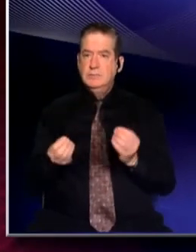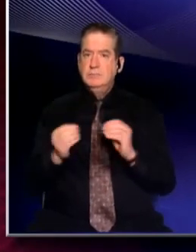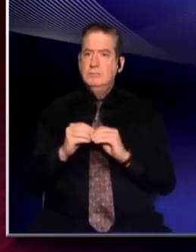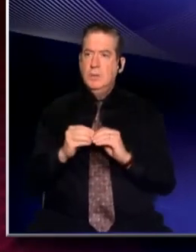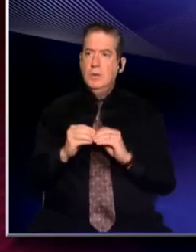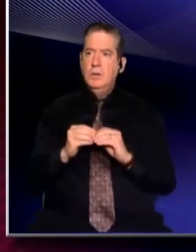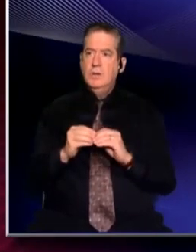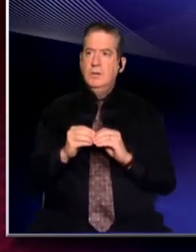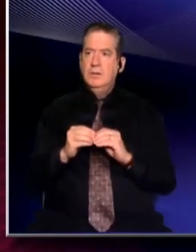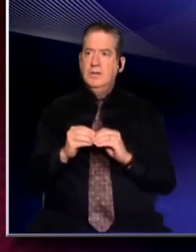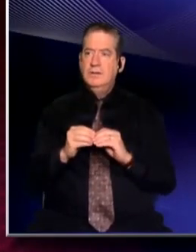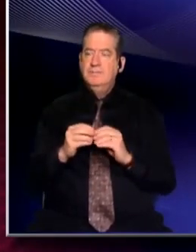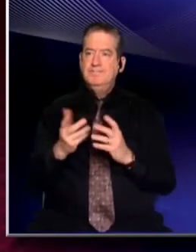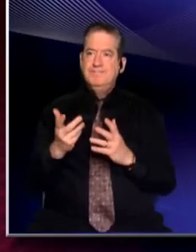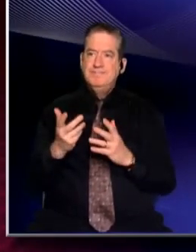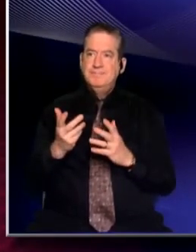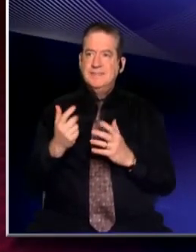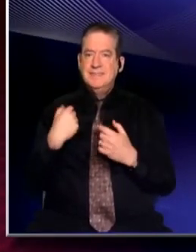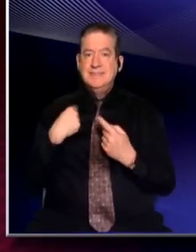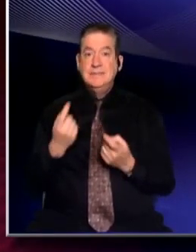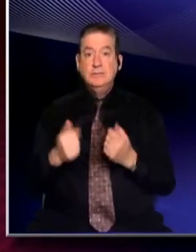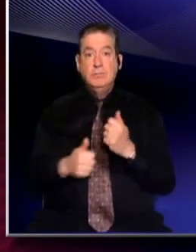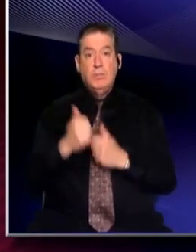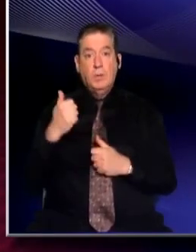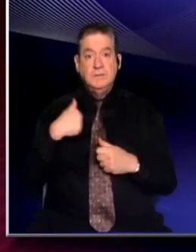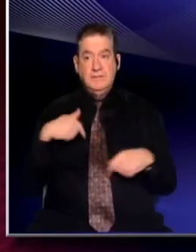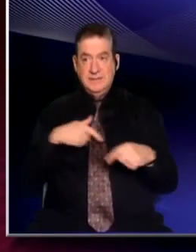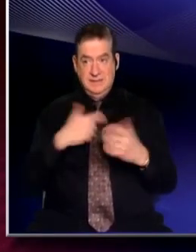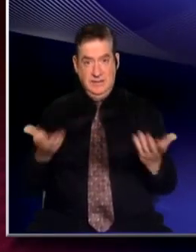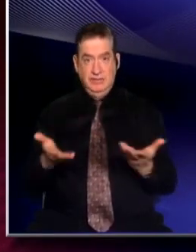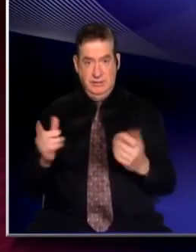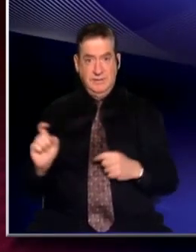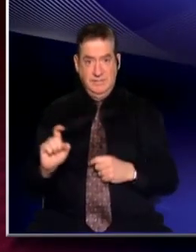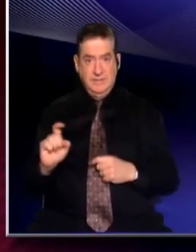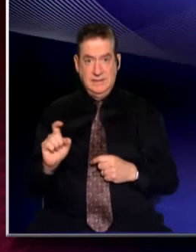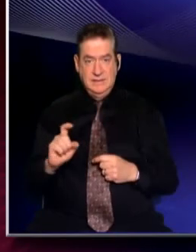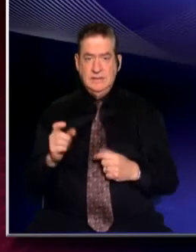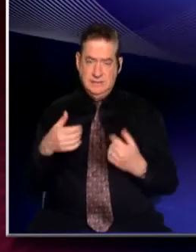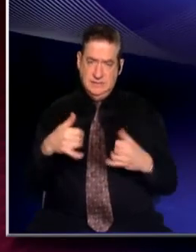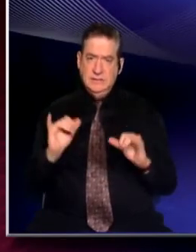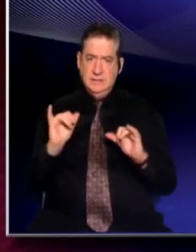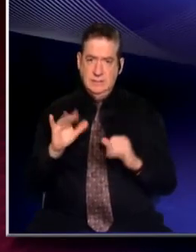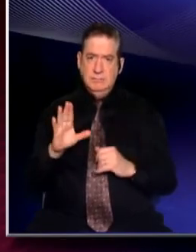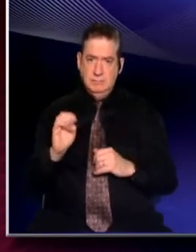of, since most of us are here in Phoenix, we would still be